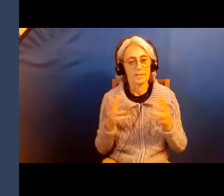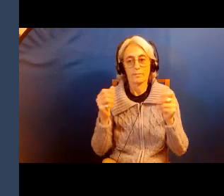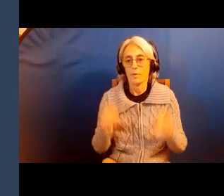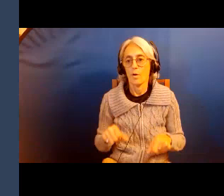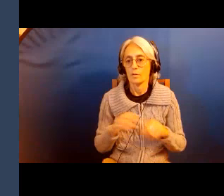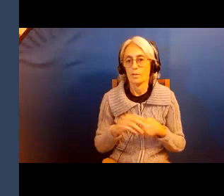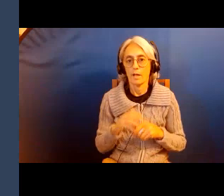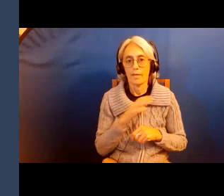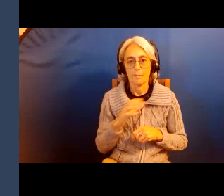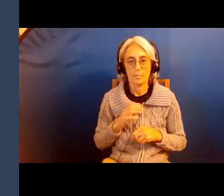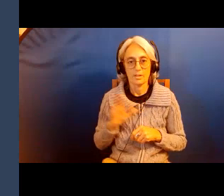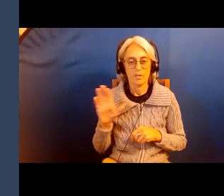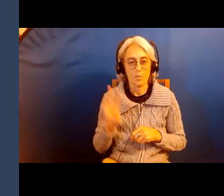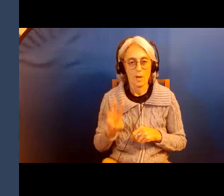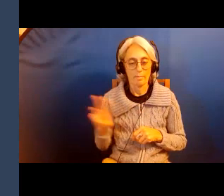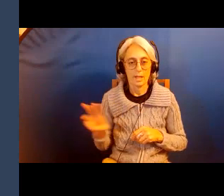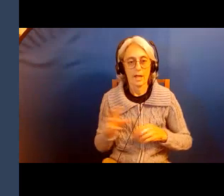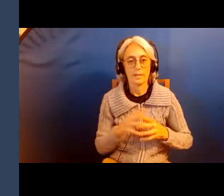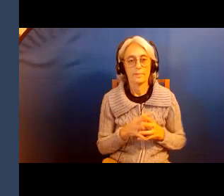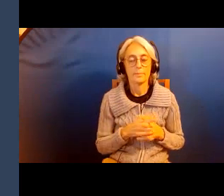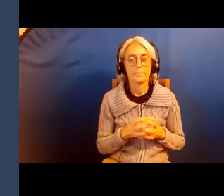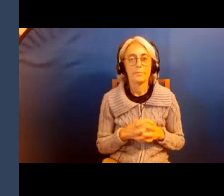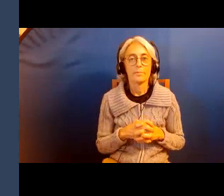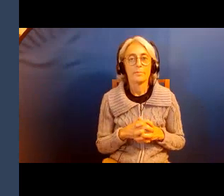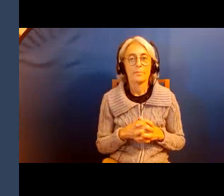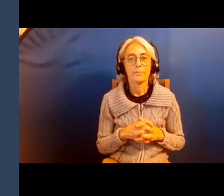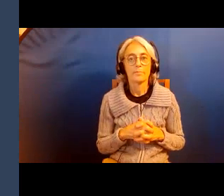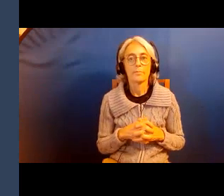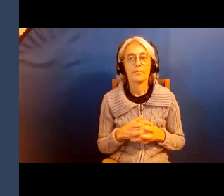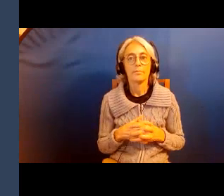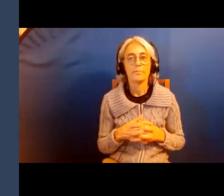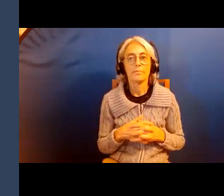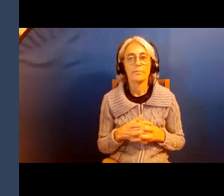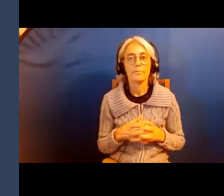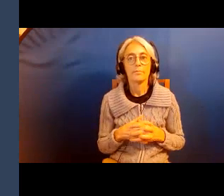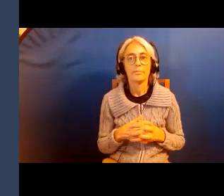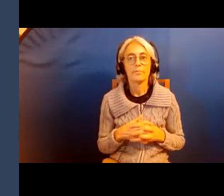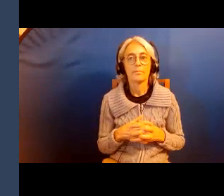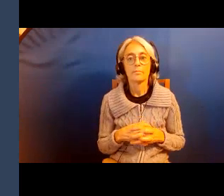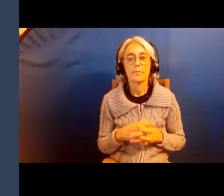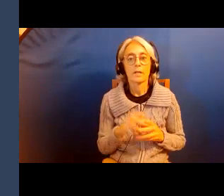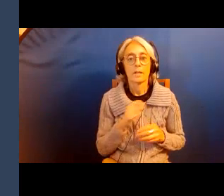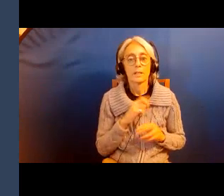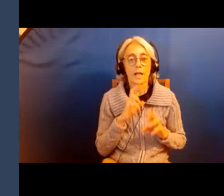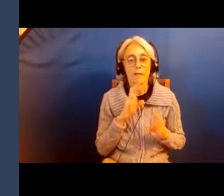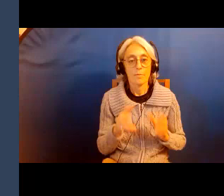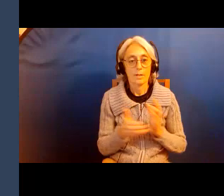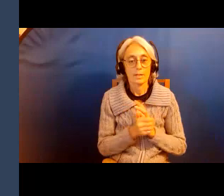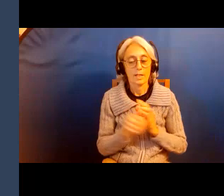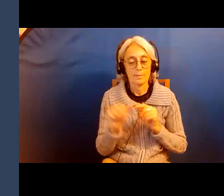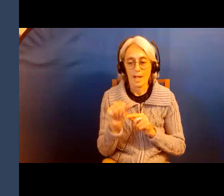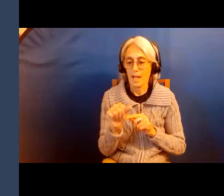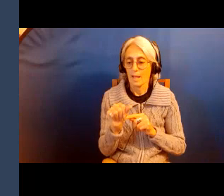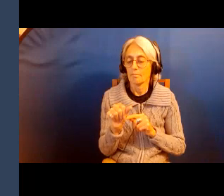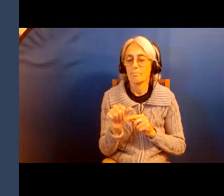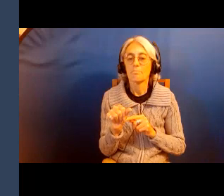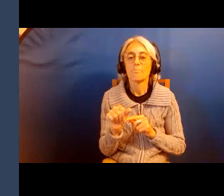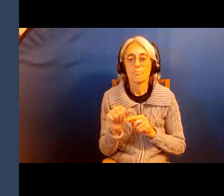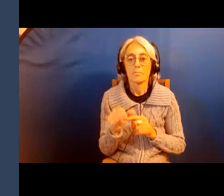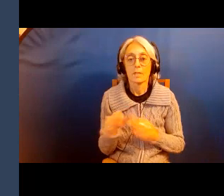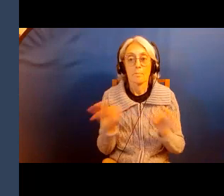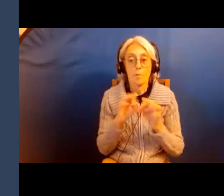Commission's website. And in the staff report, attachment A summarizes key changes that have been